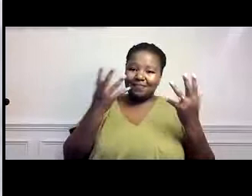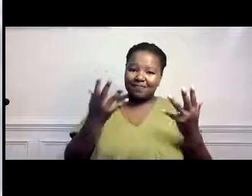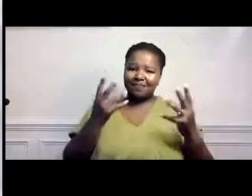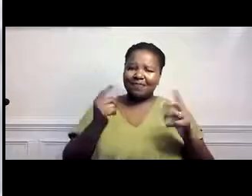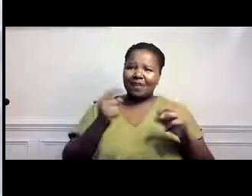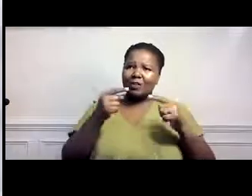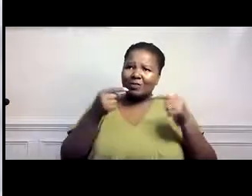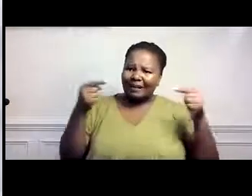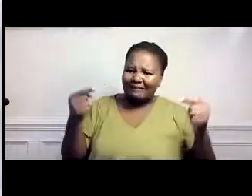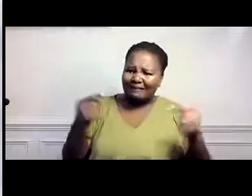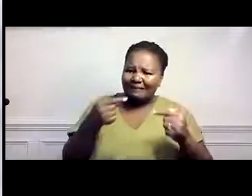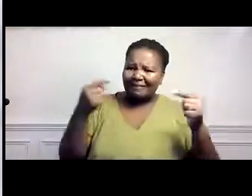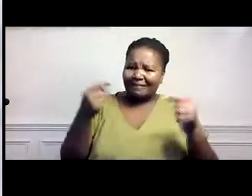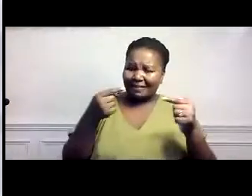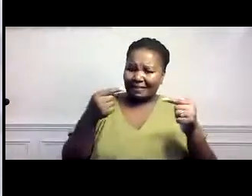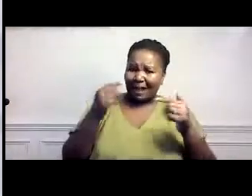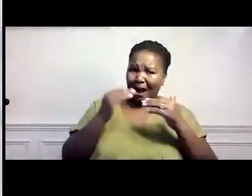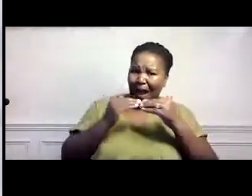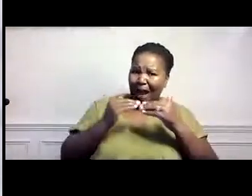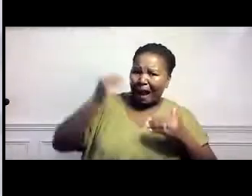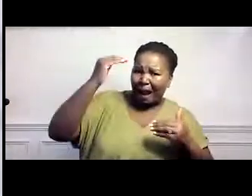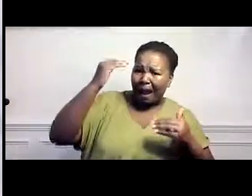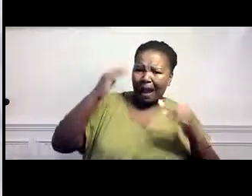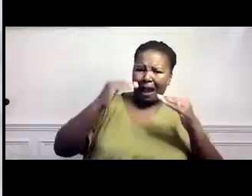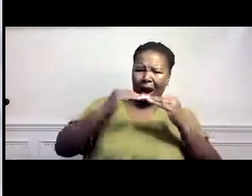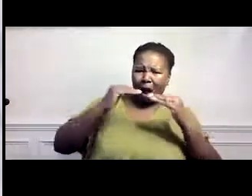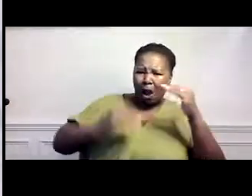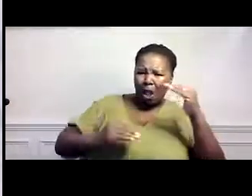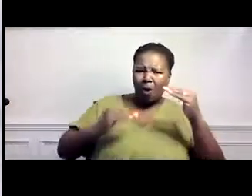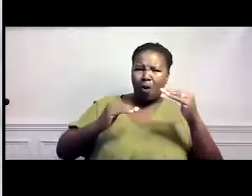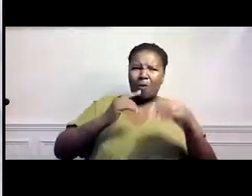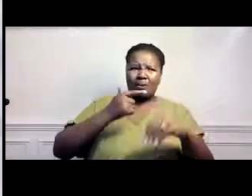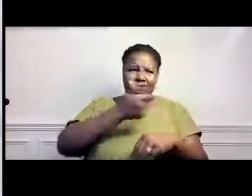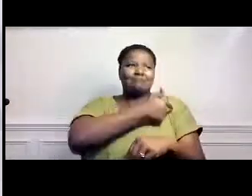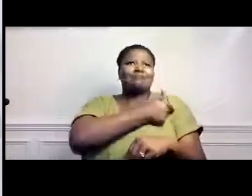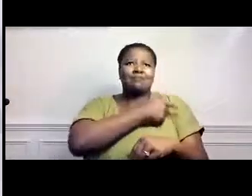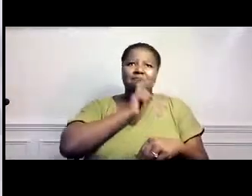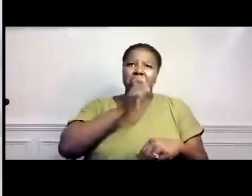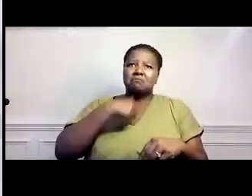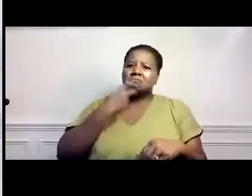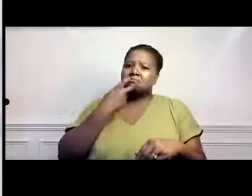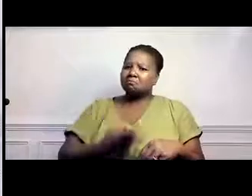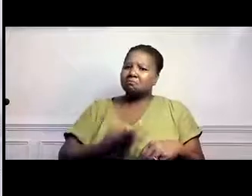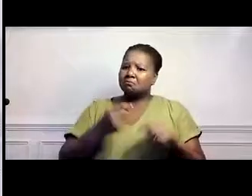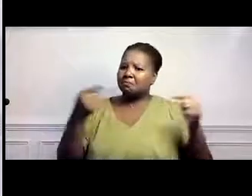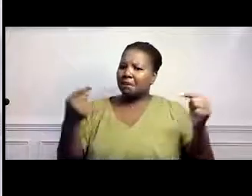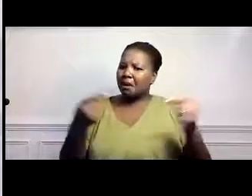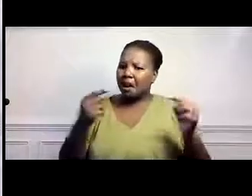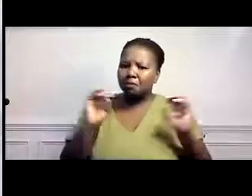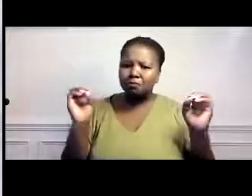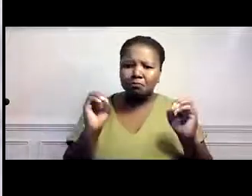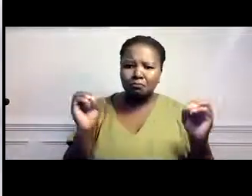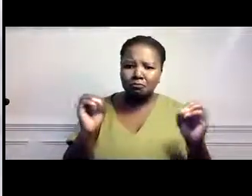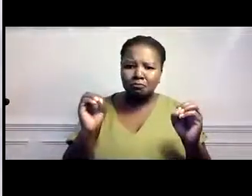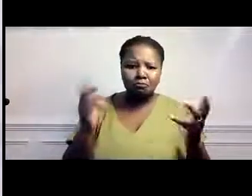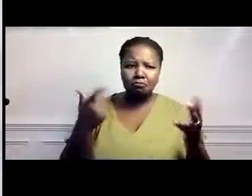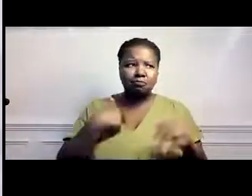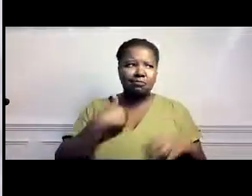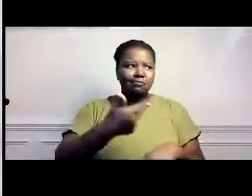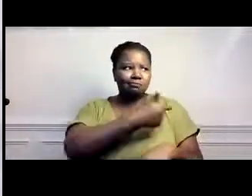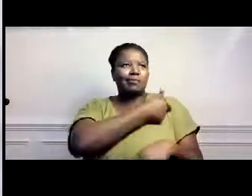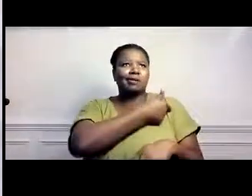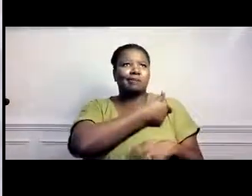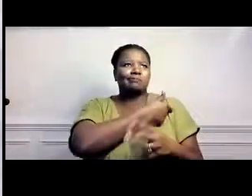of the injection surprisingly didn't hurt whatsoever. Like I didn't even feel the needle go in or